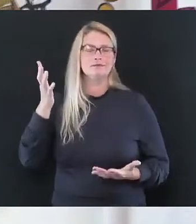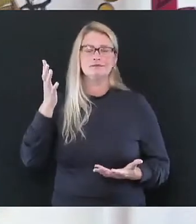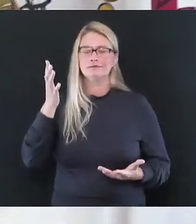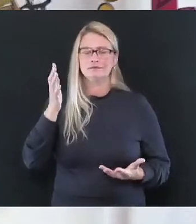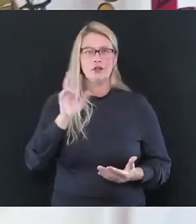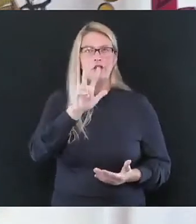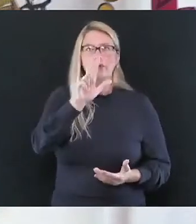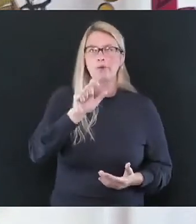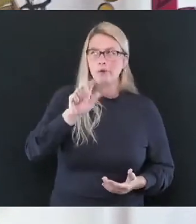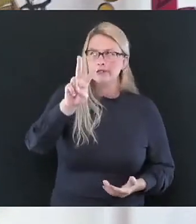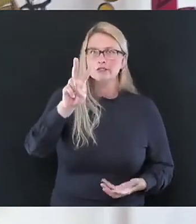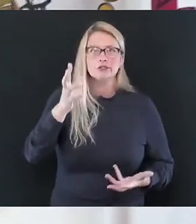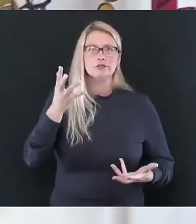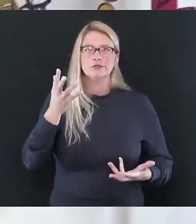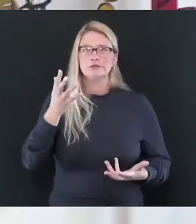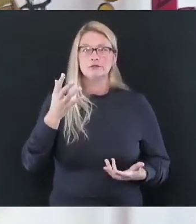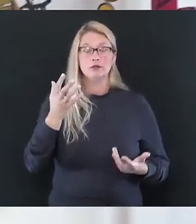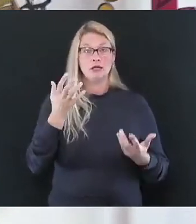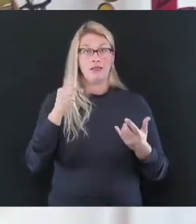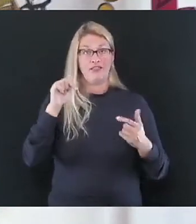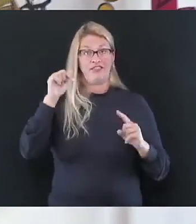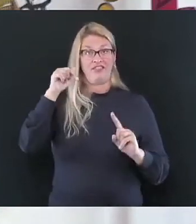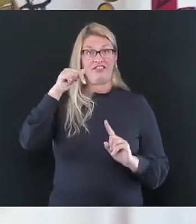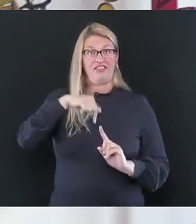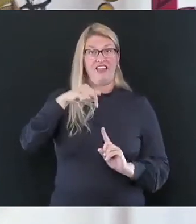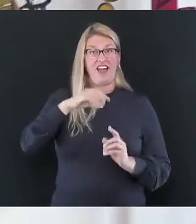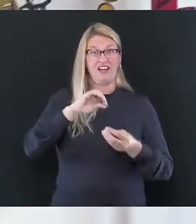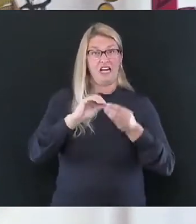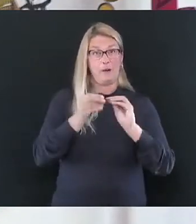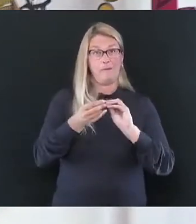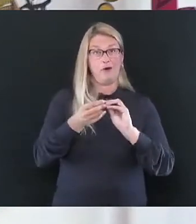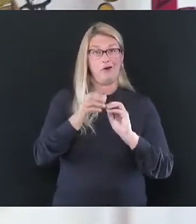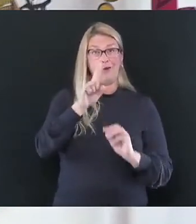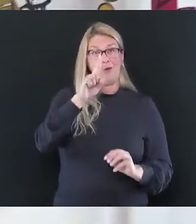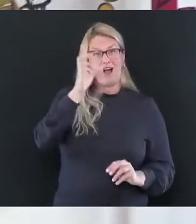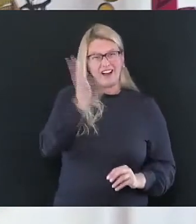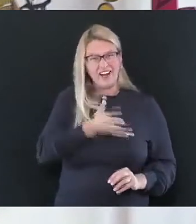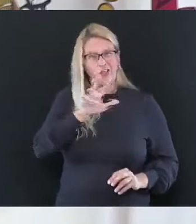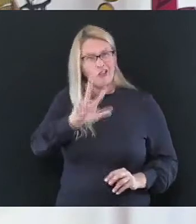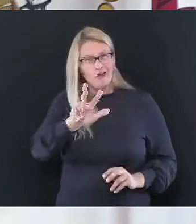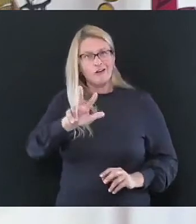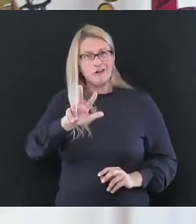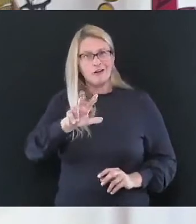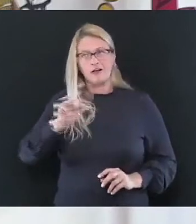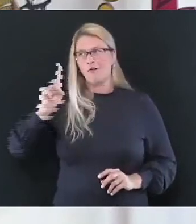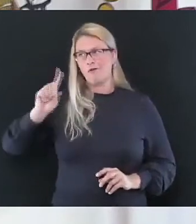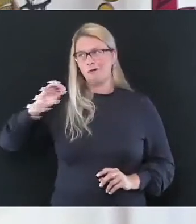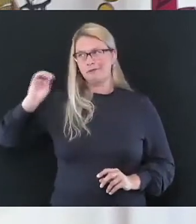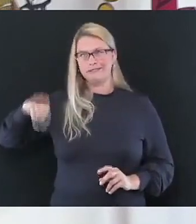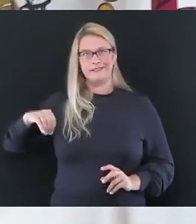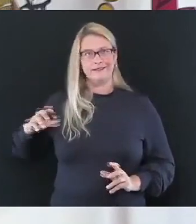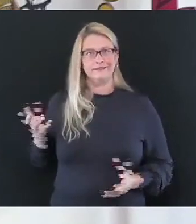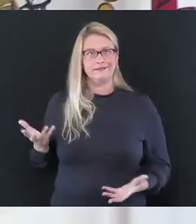or 3.2. We're talking a third of 1%,